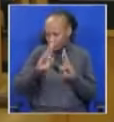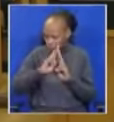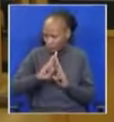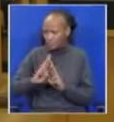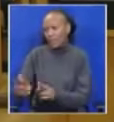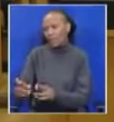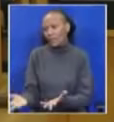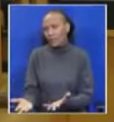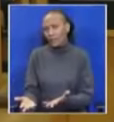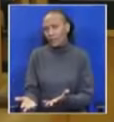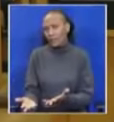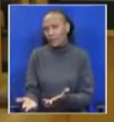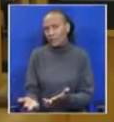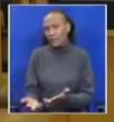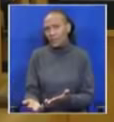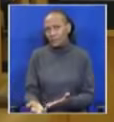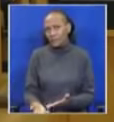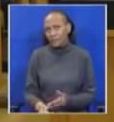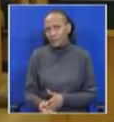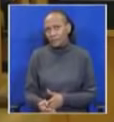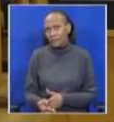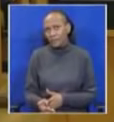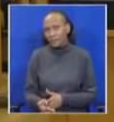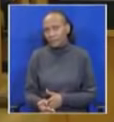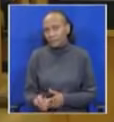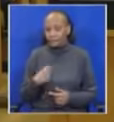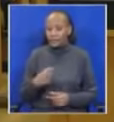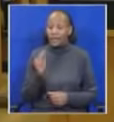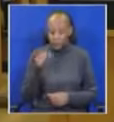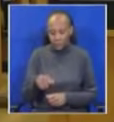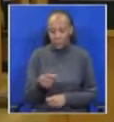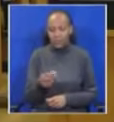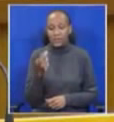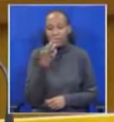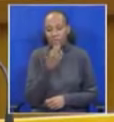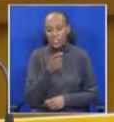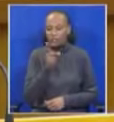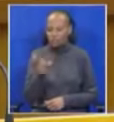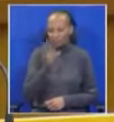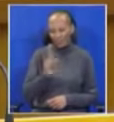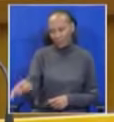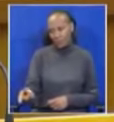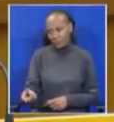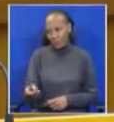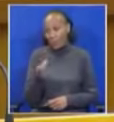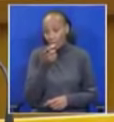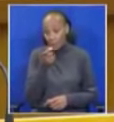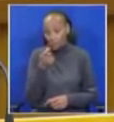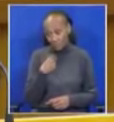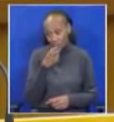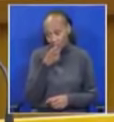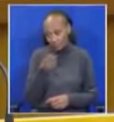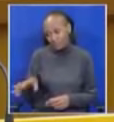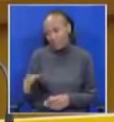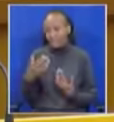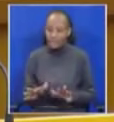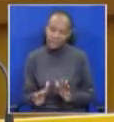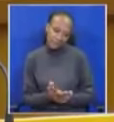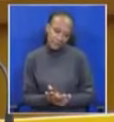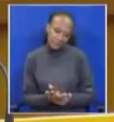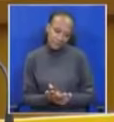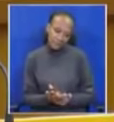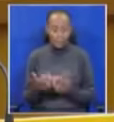and to the extent, and I did say, shut up, and I've withdrawn that. And possibly I